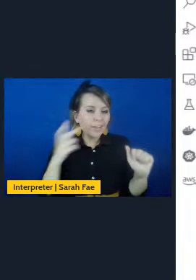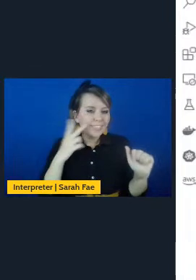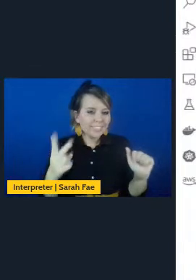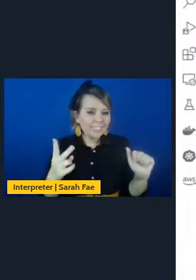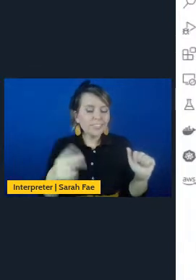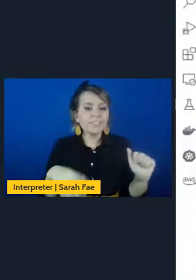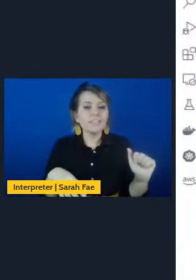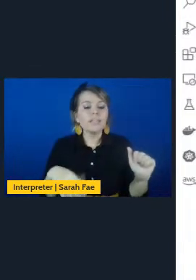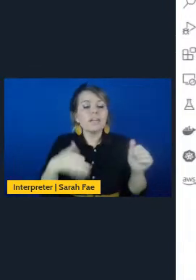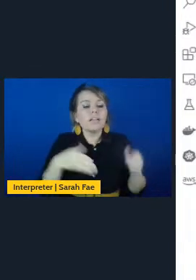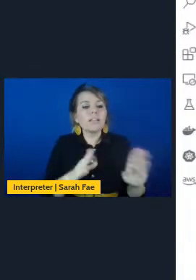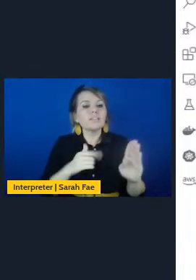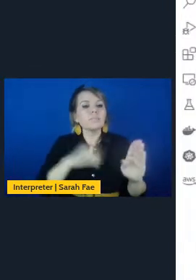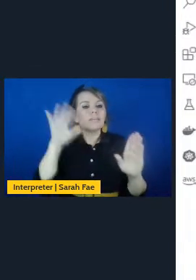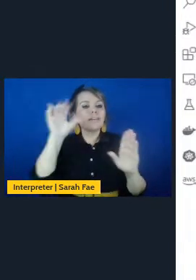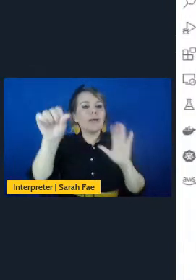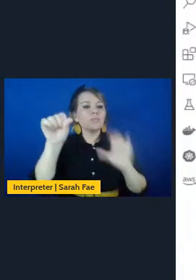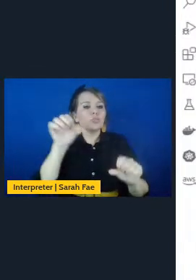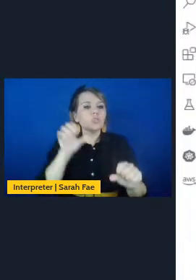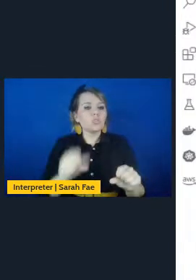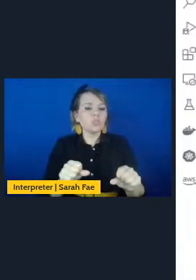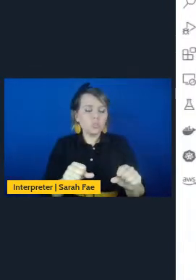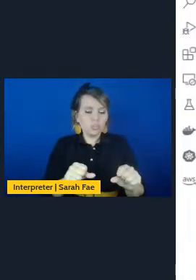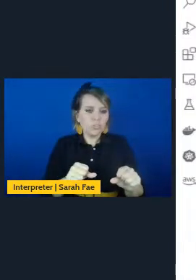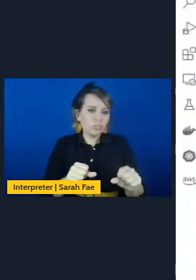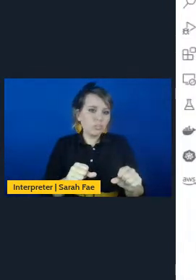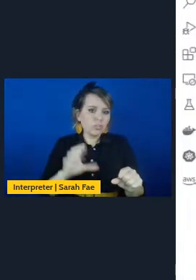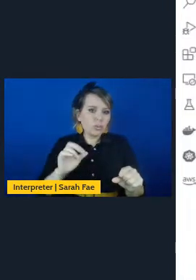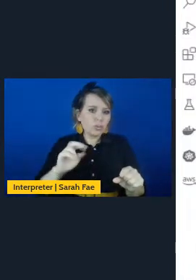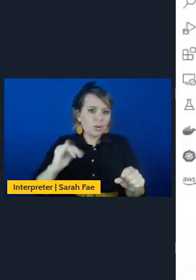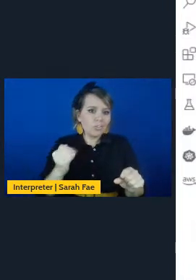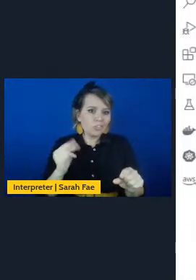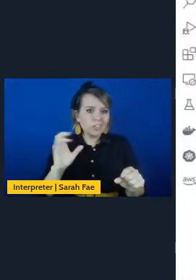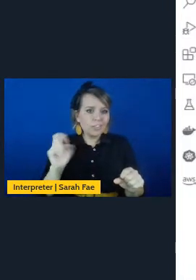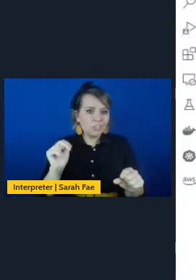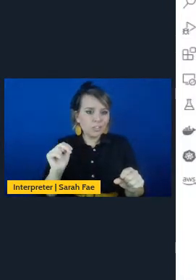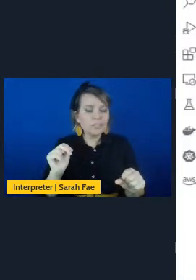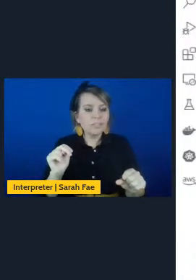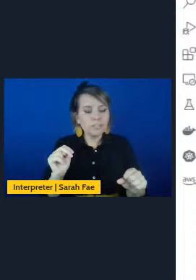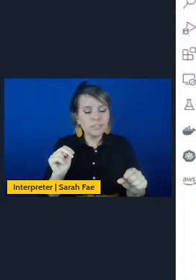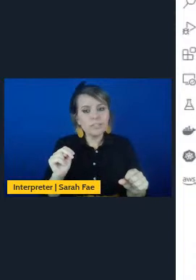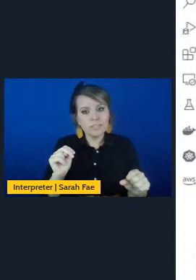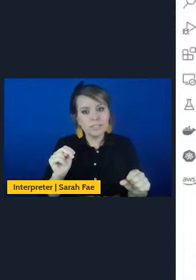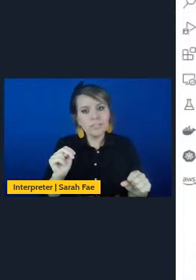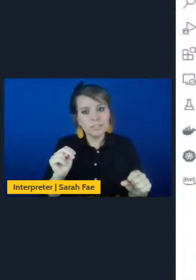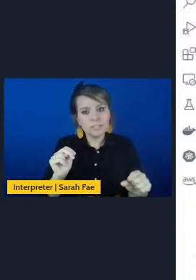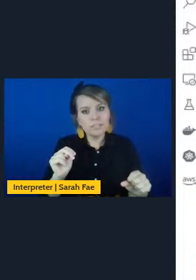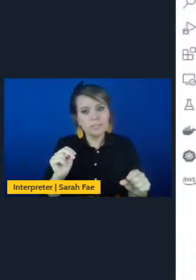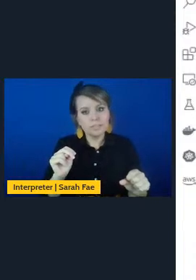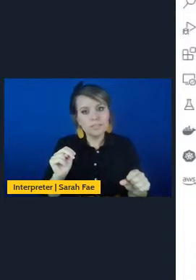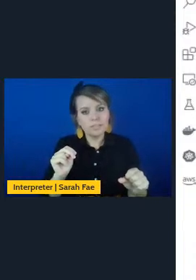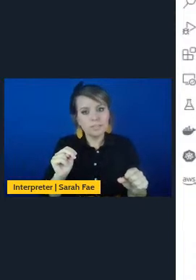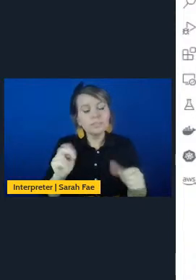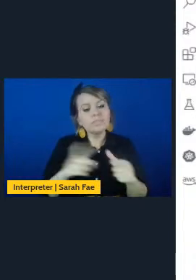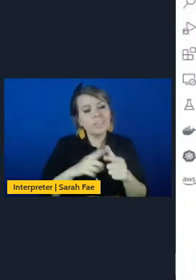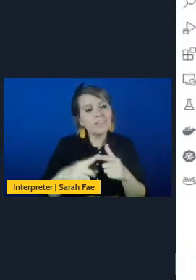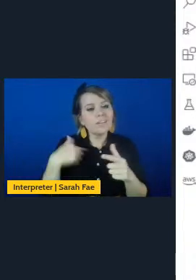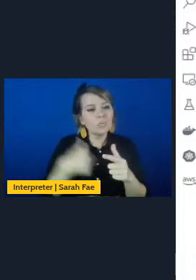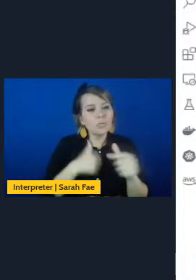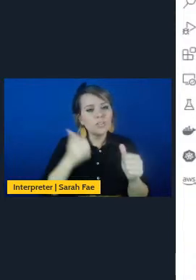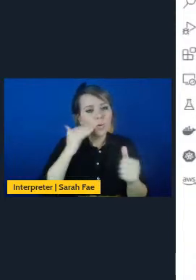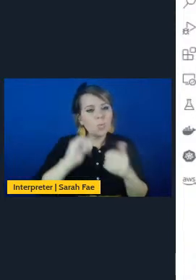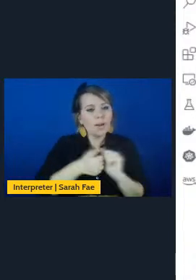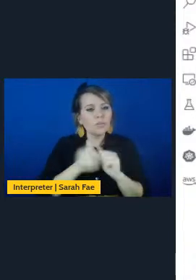me capture the configuration, which can then be passed on by the calling client or the function, in this case by this